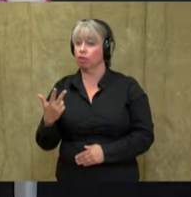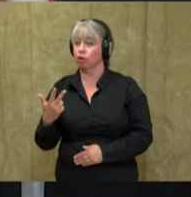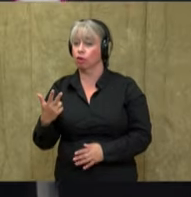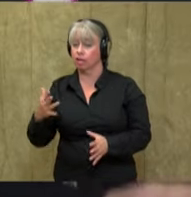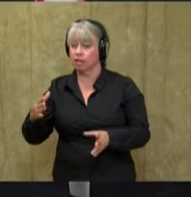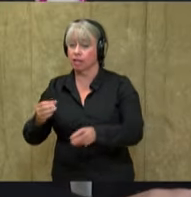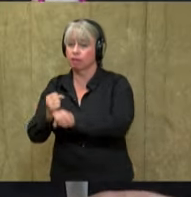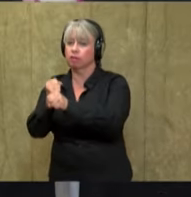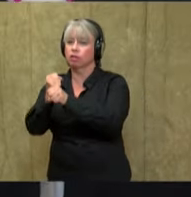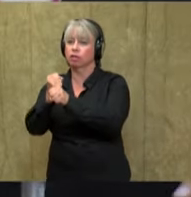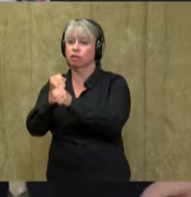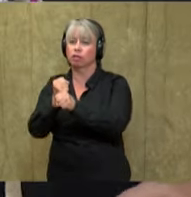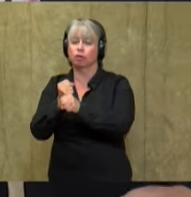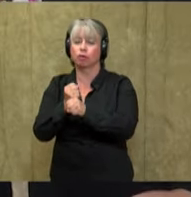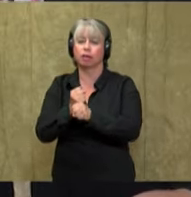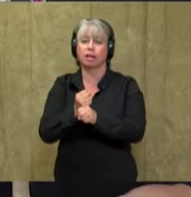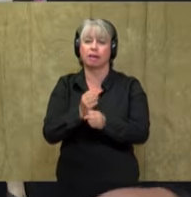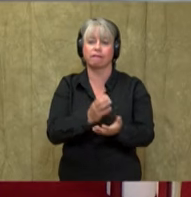a cone is a third of a cylinder.